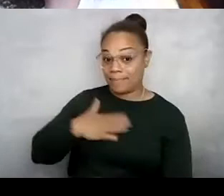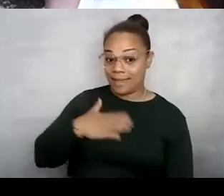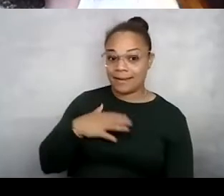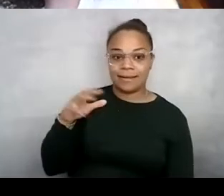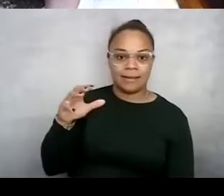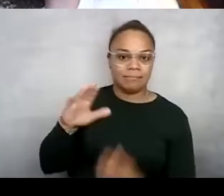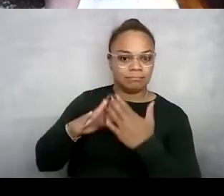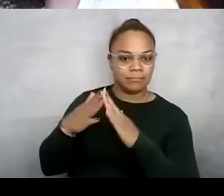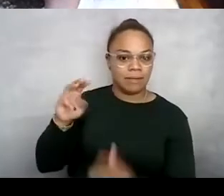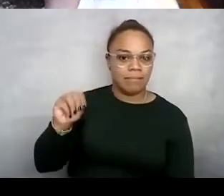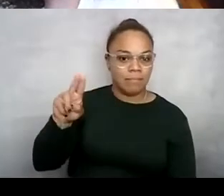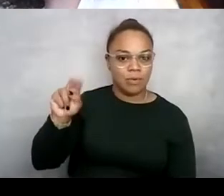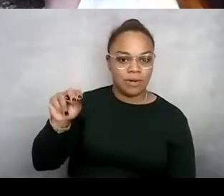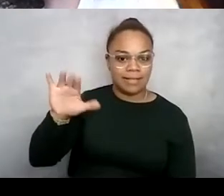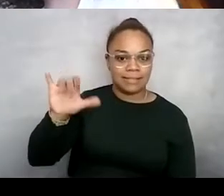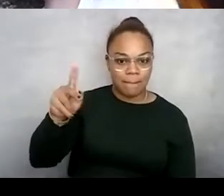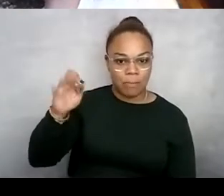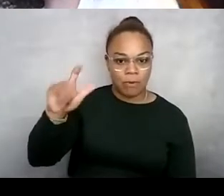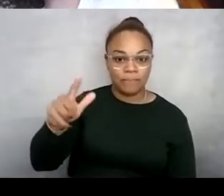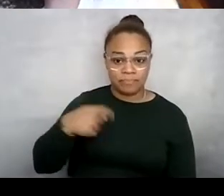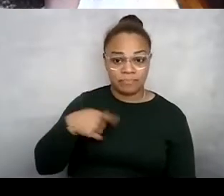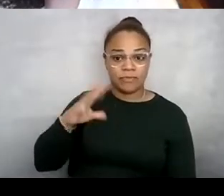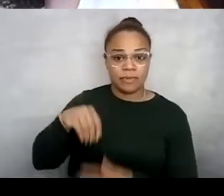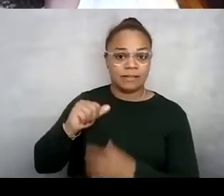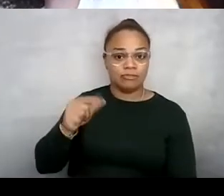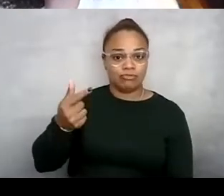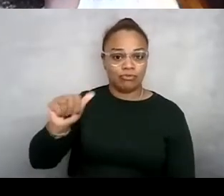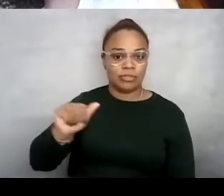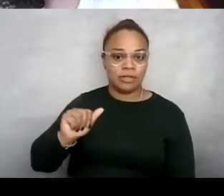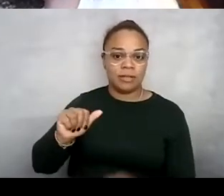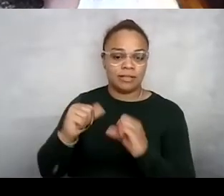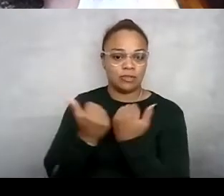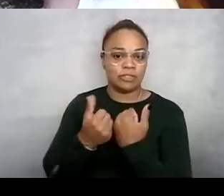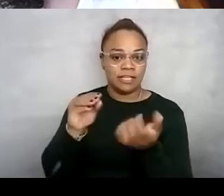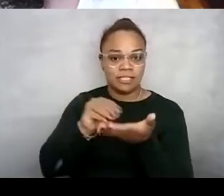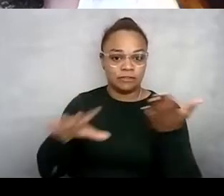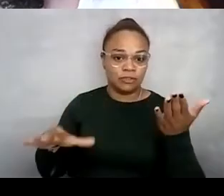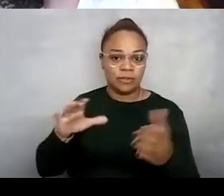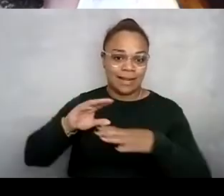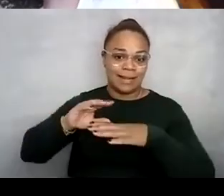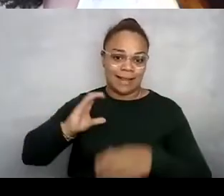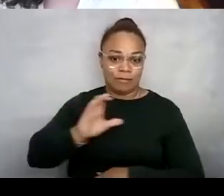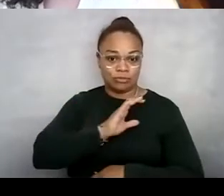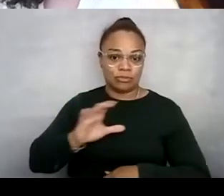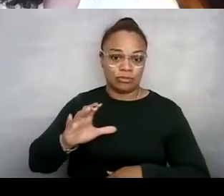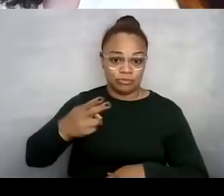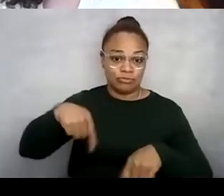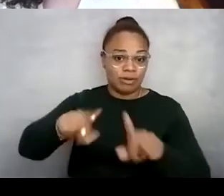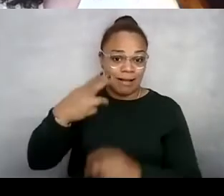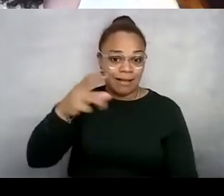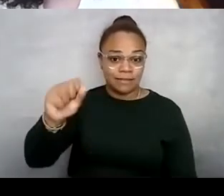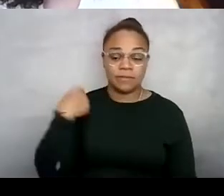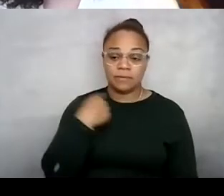I made changes. I was part of the Georgia Association of Student Councils when I was in high school, and we would go to a